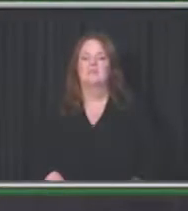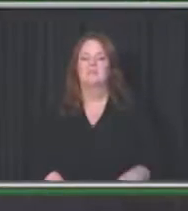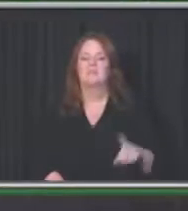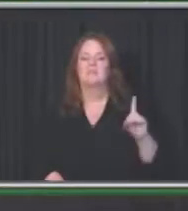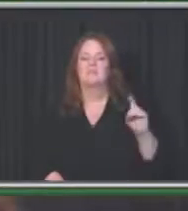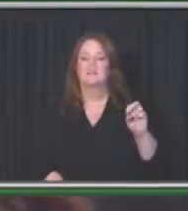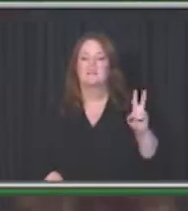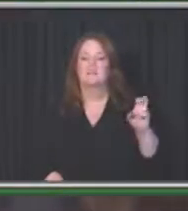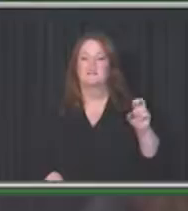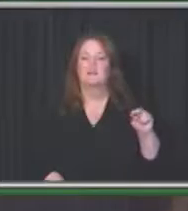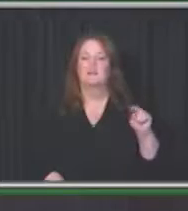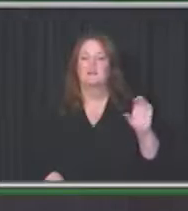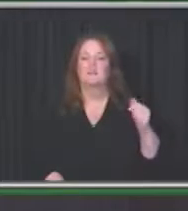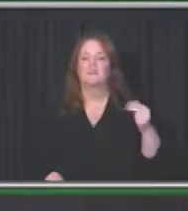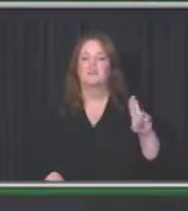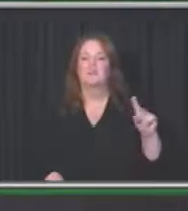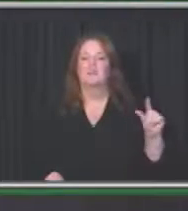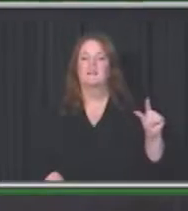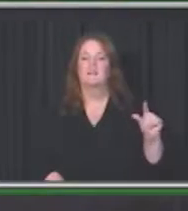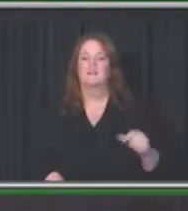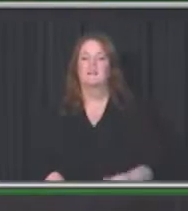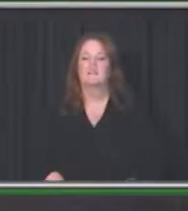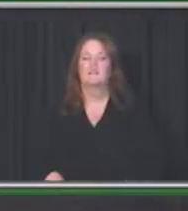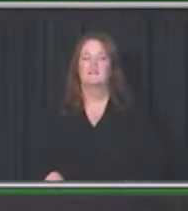Devin Cheng.